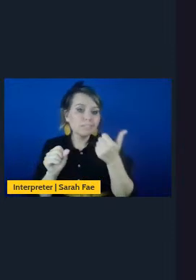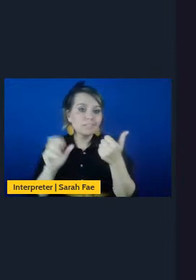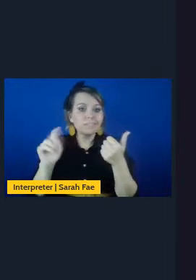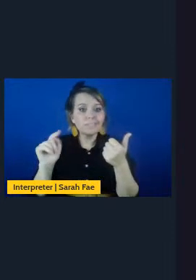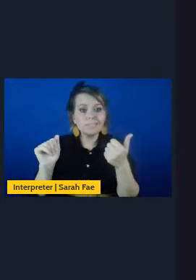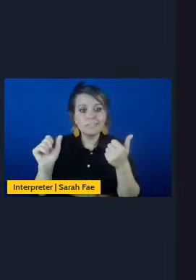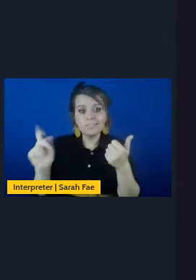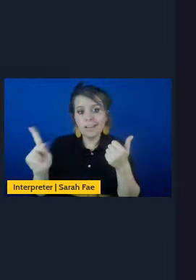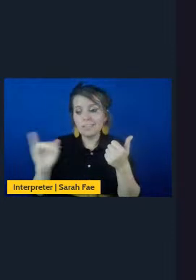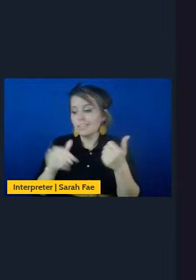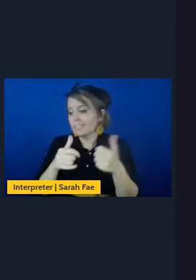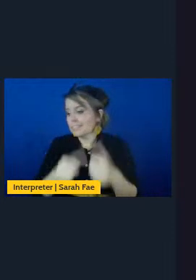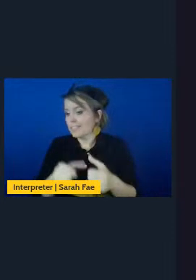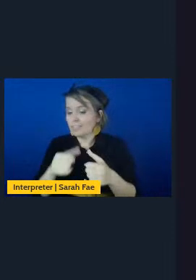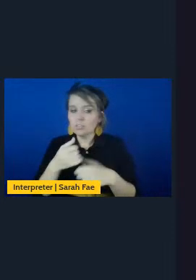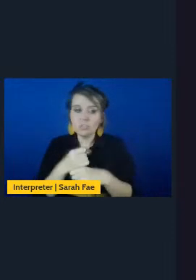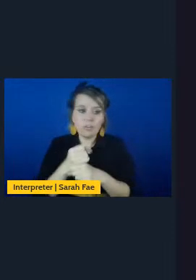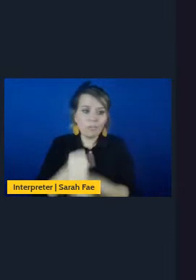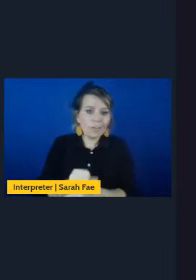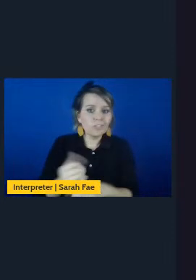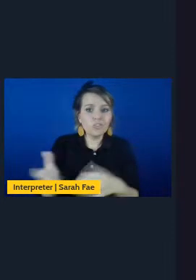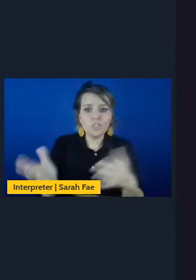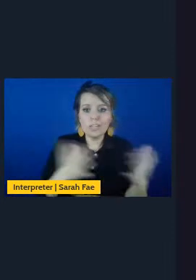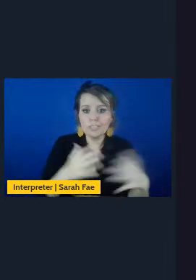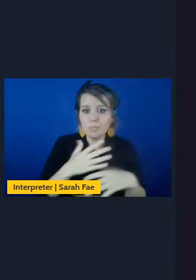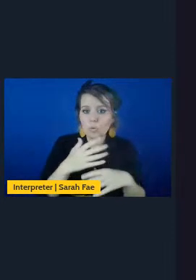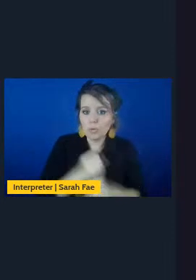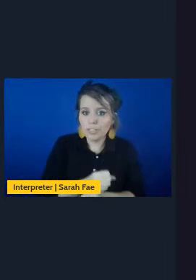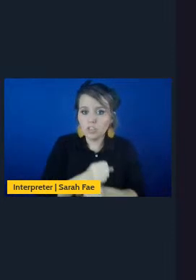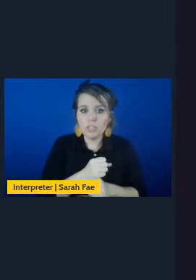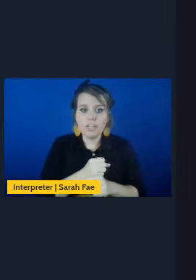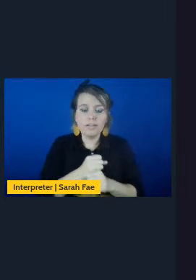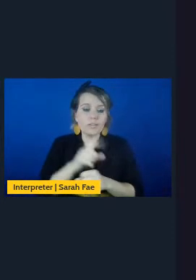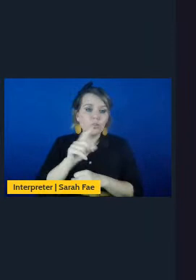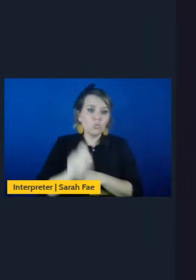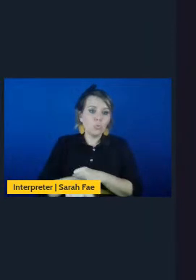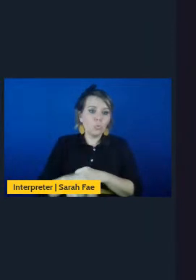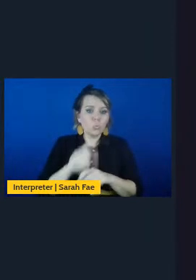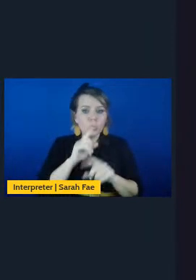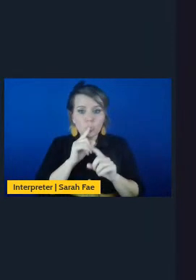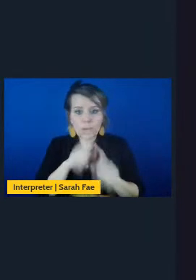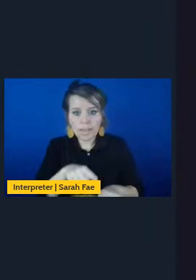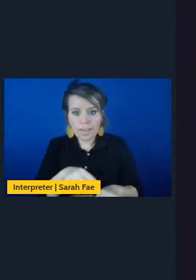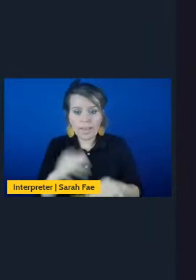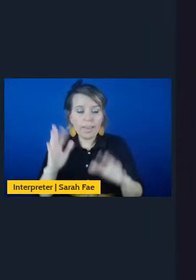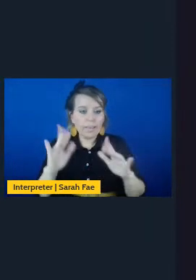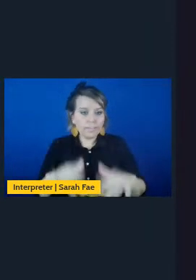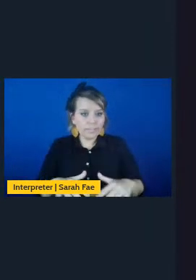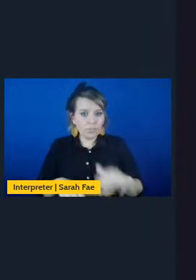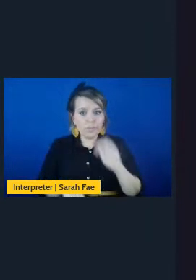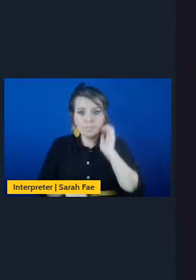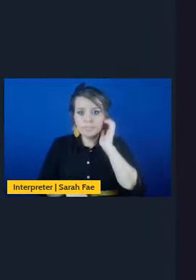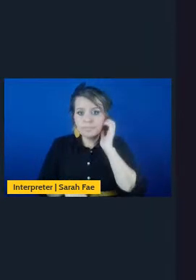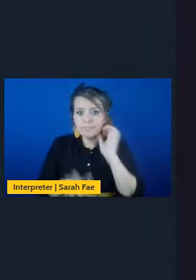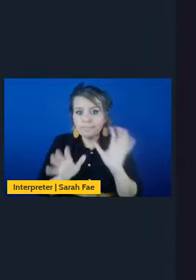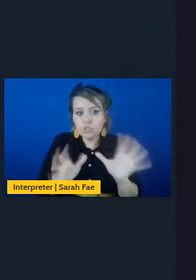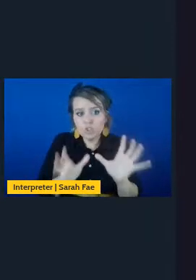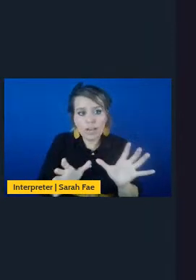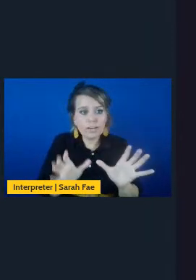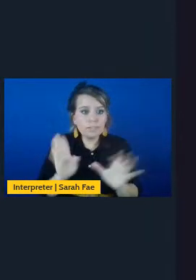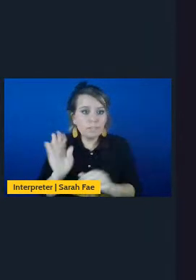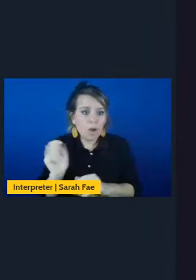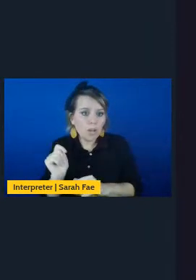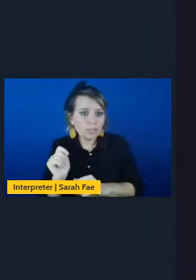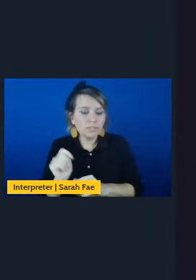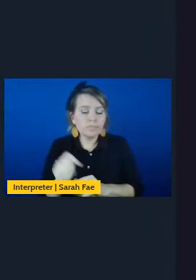generation, summarization, Q&A, chatbot, etc. Now, the beauty of foundation model is